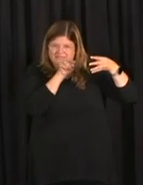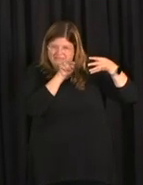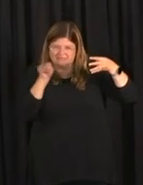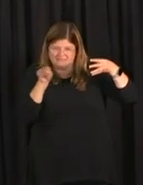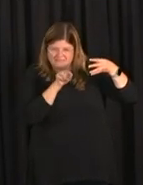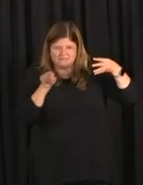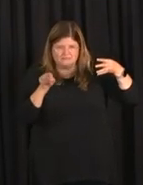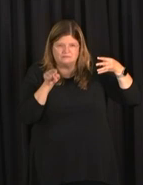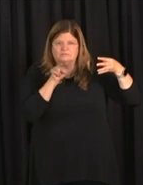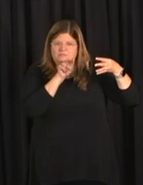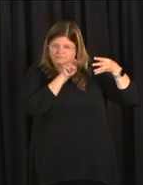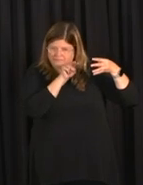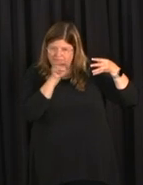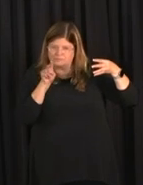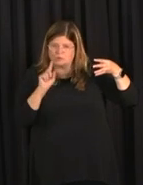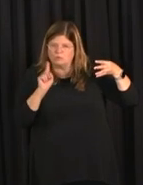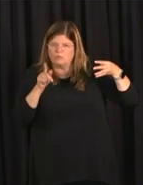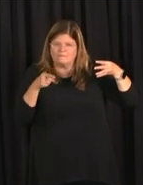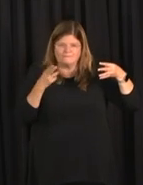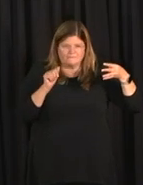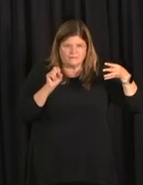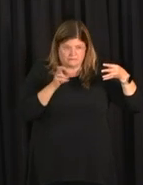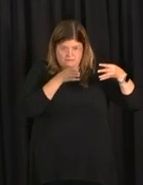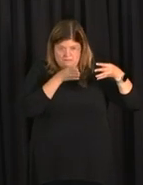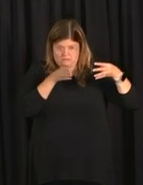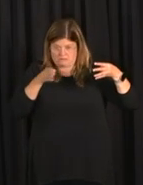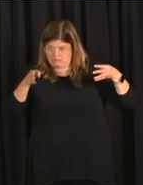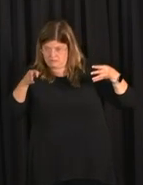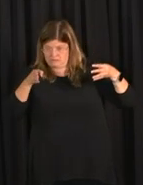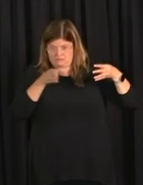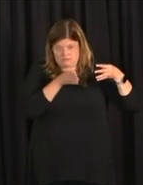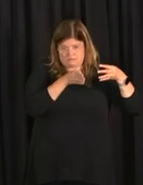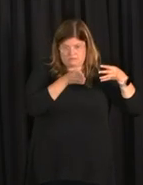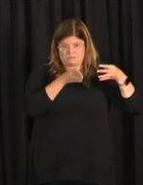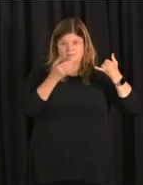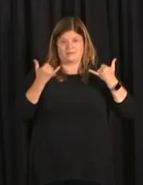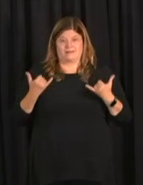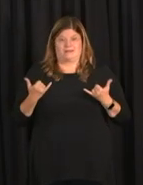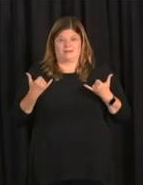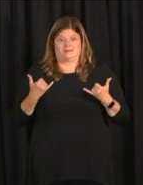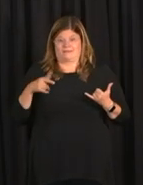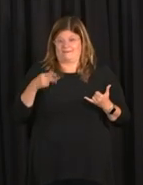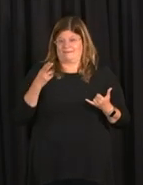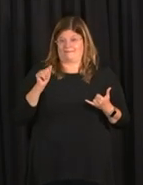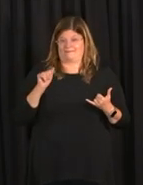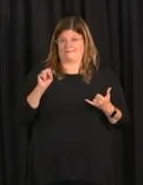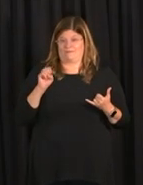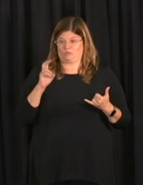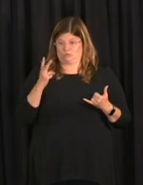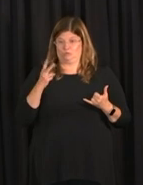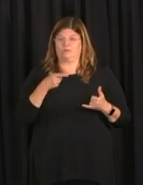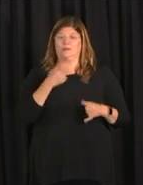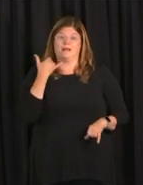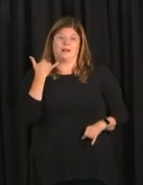terms of its phase. For the current phase, yellow,